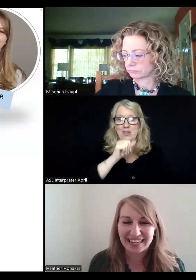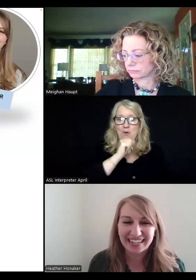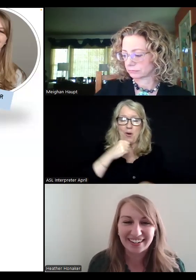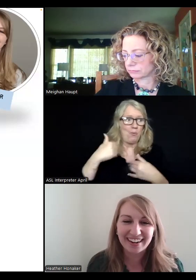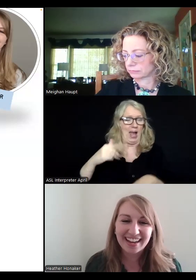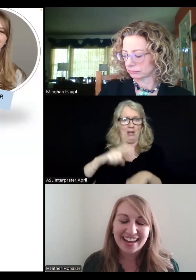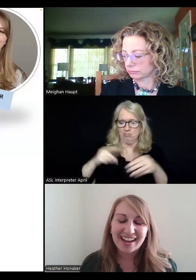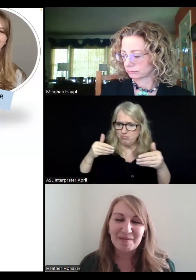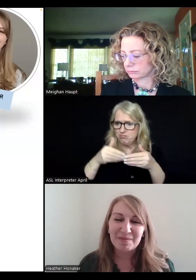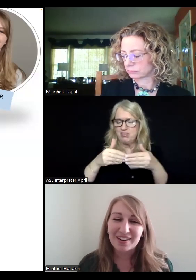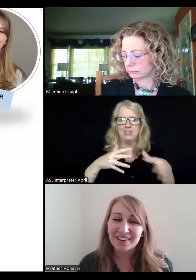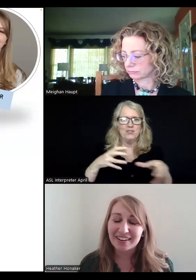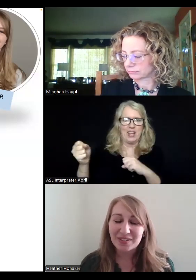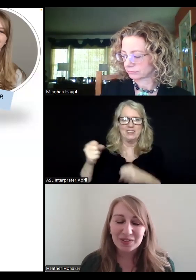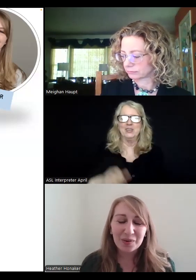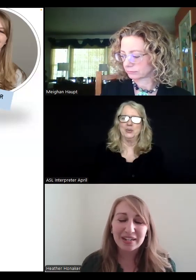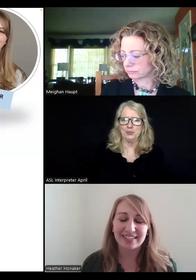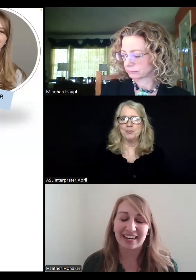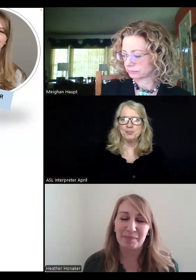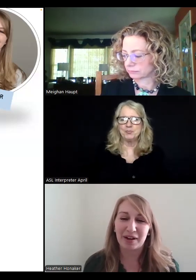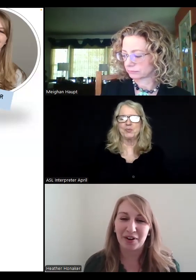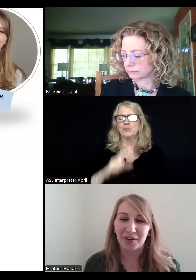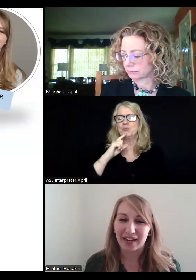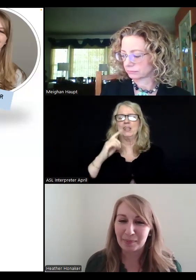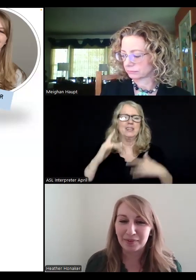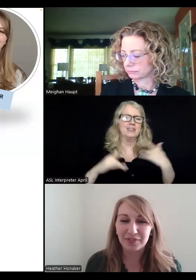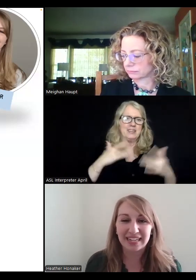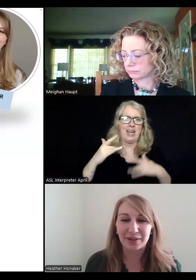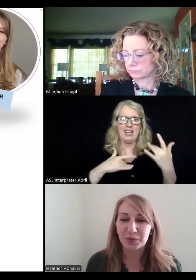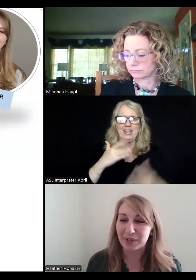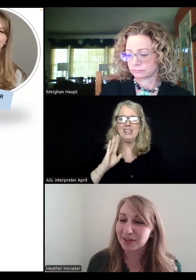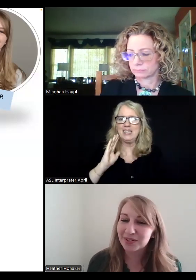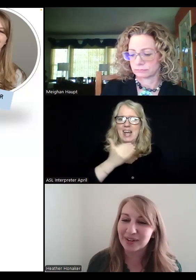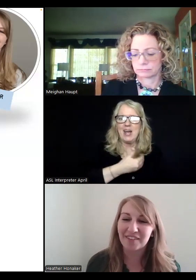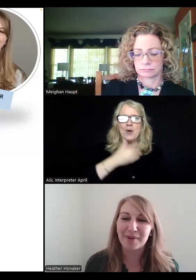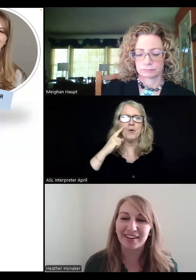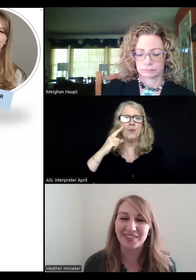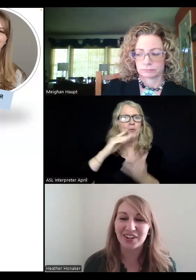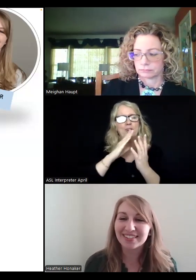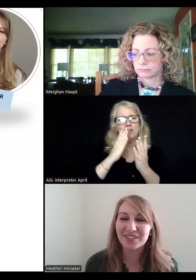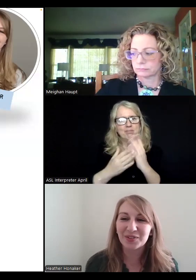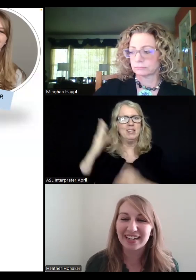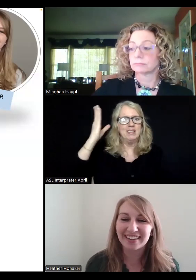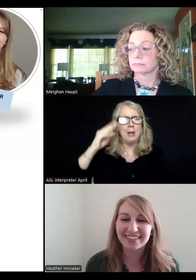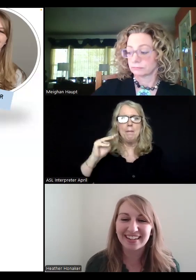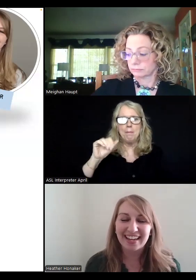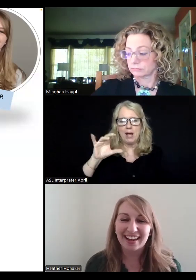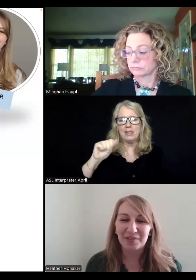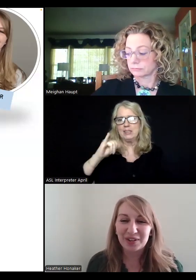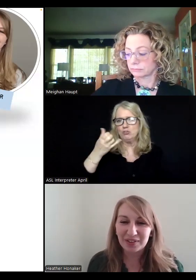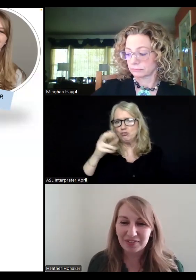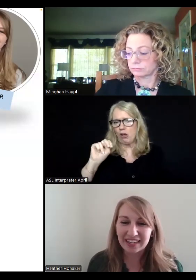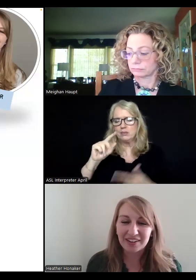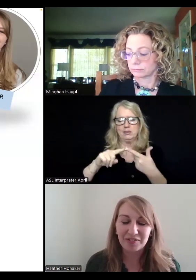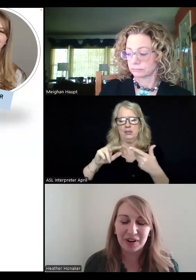it's already here. We are so excited about our lineup of keynote speakers. We have Monica Johnson joining us,